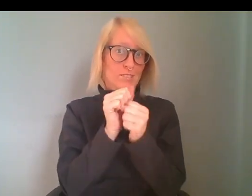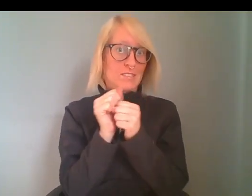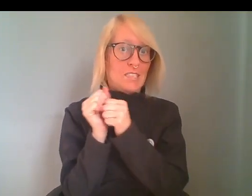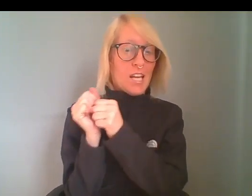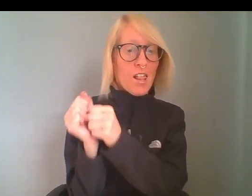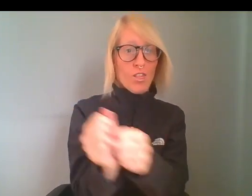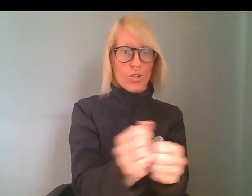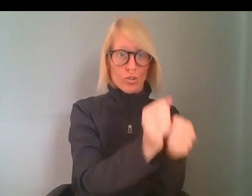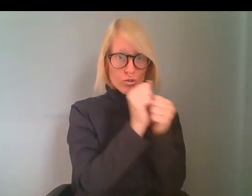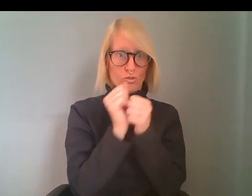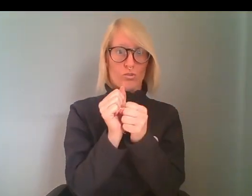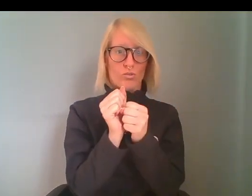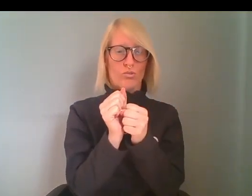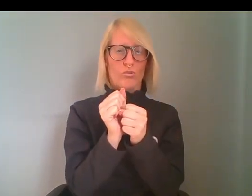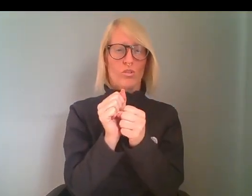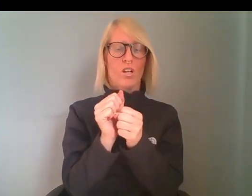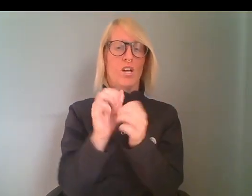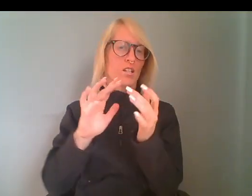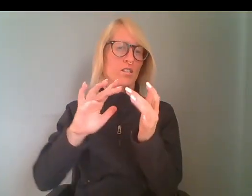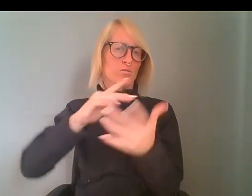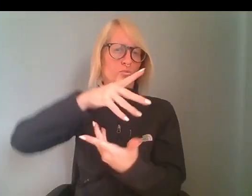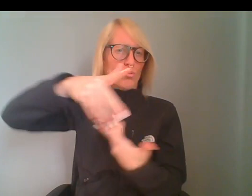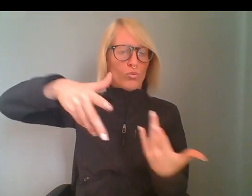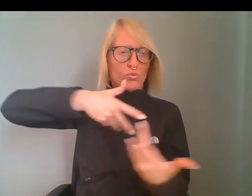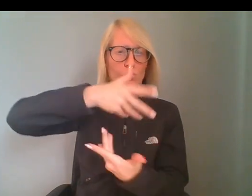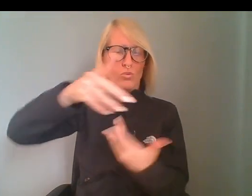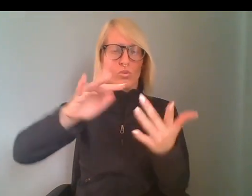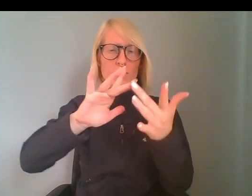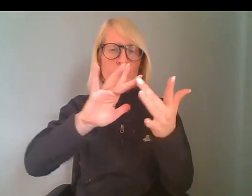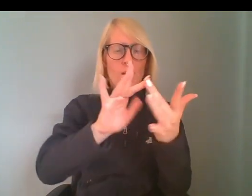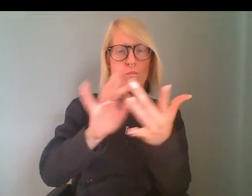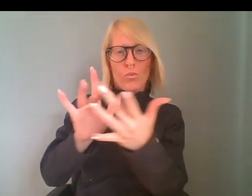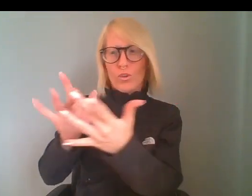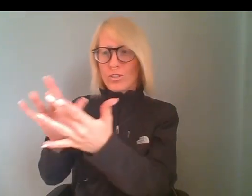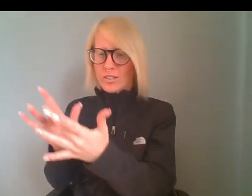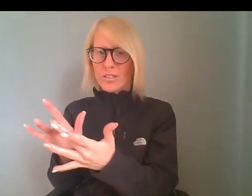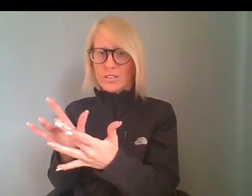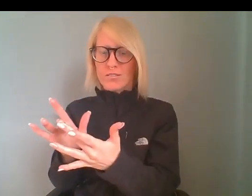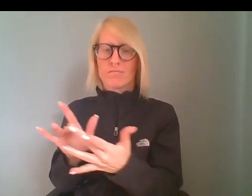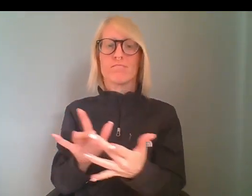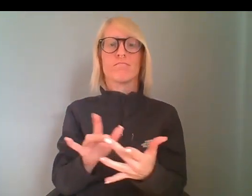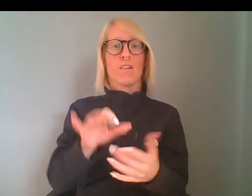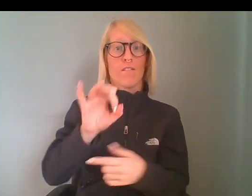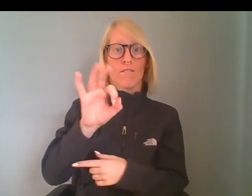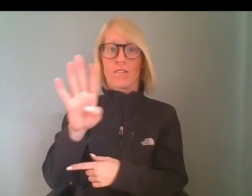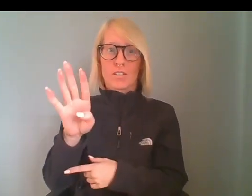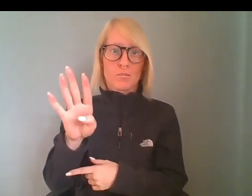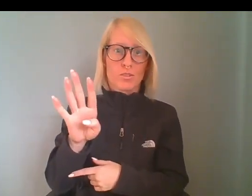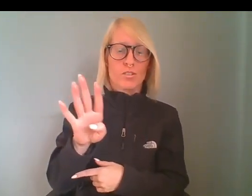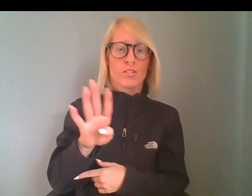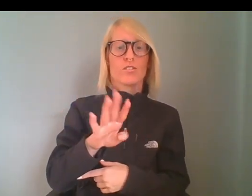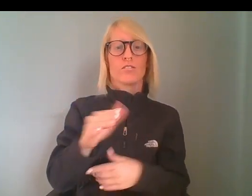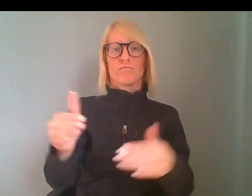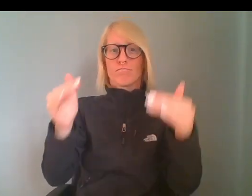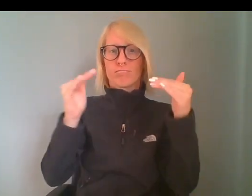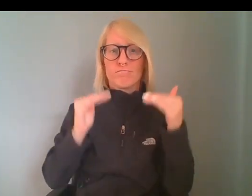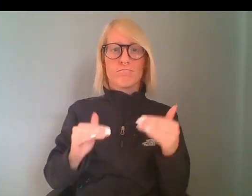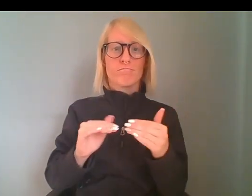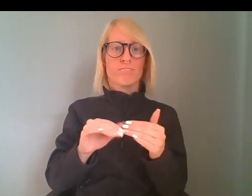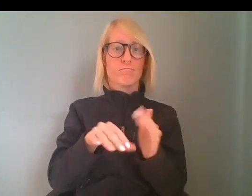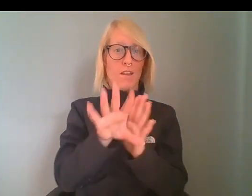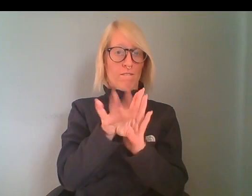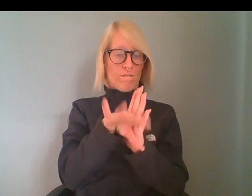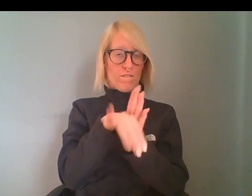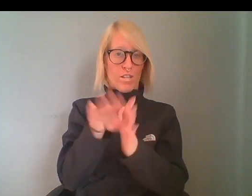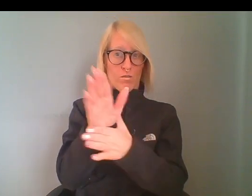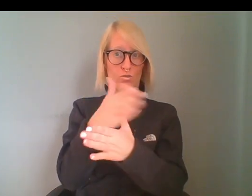social networking. For example, Facebook. You have a Facebook profile. That's social networking. Video sharing. I'm sure everyone's heard of